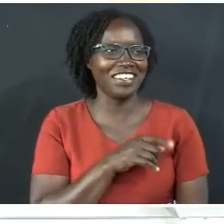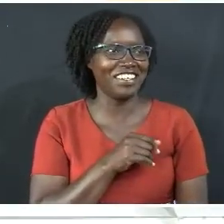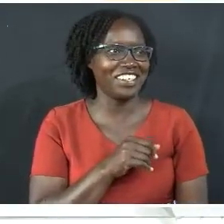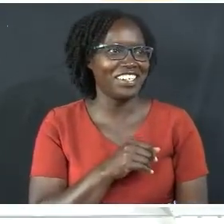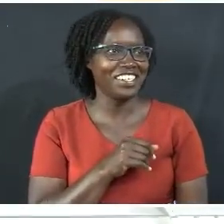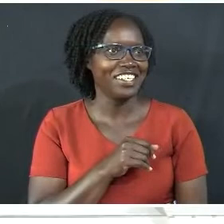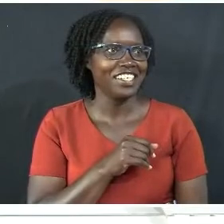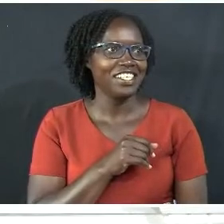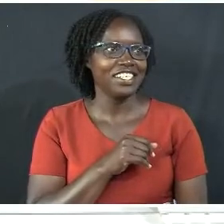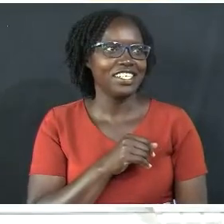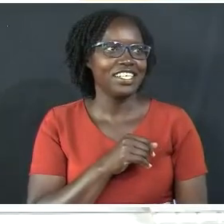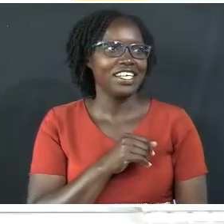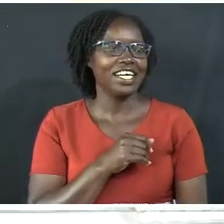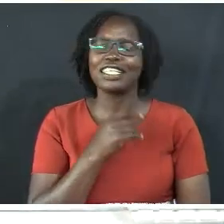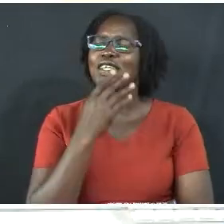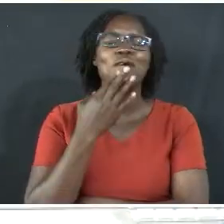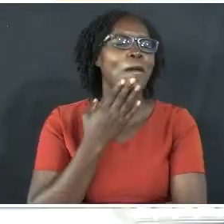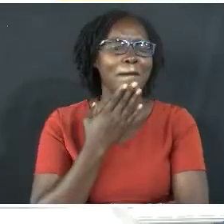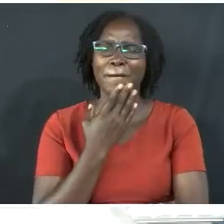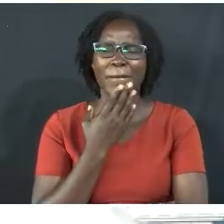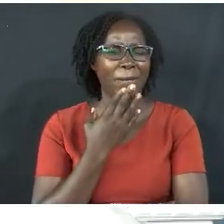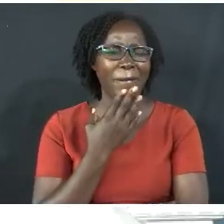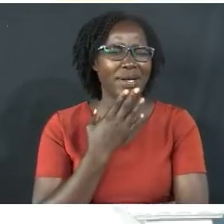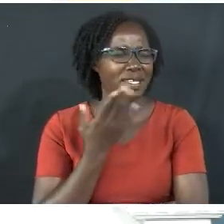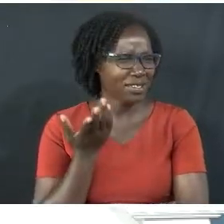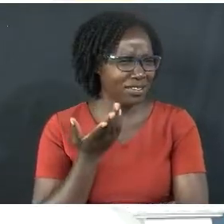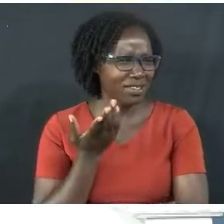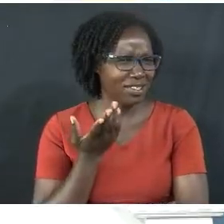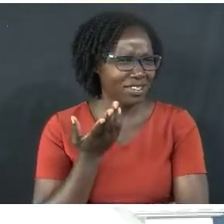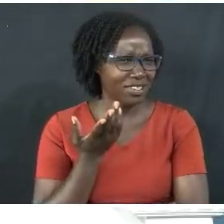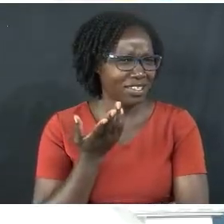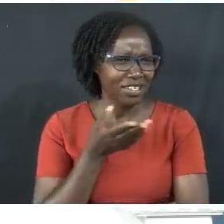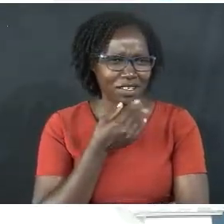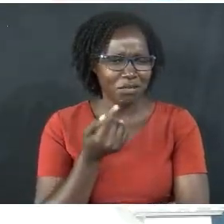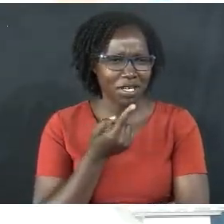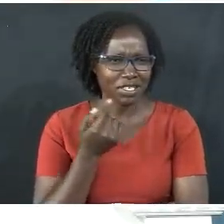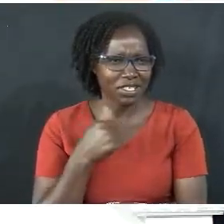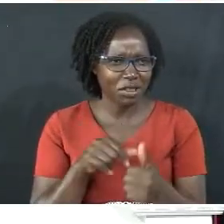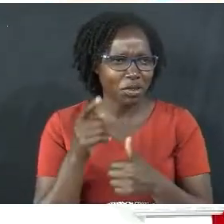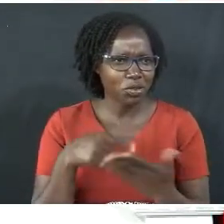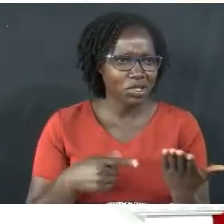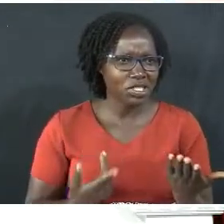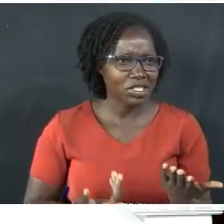till you come, and they'll be wondering, what is this man about?